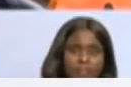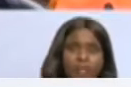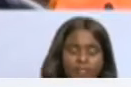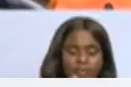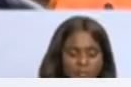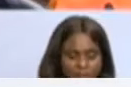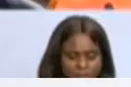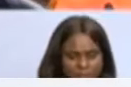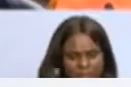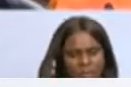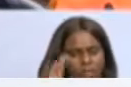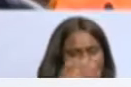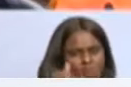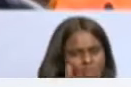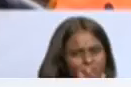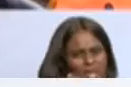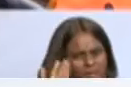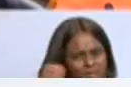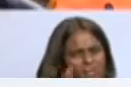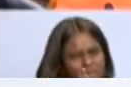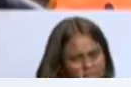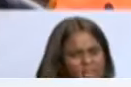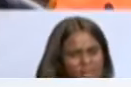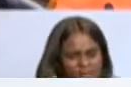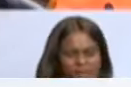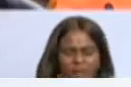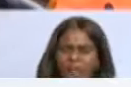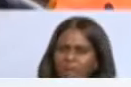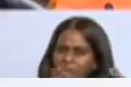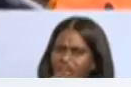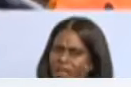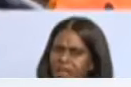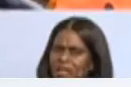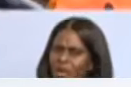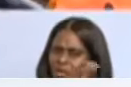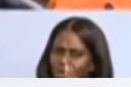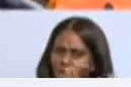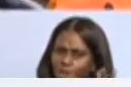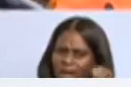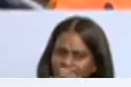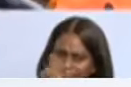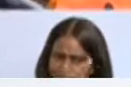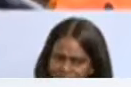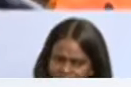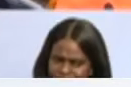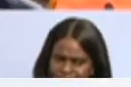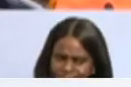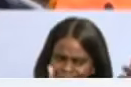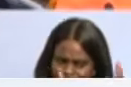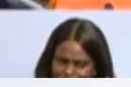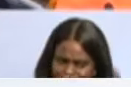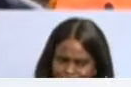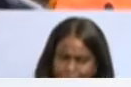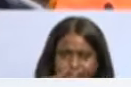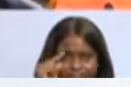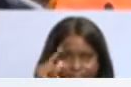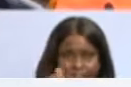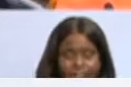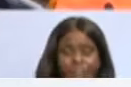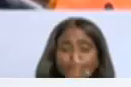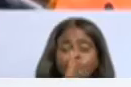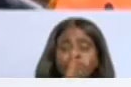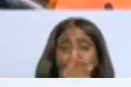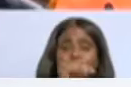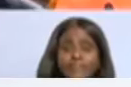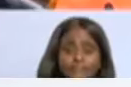the commencement of the high-resolution aerial geophysical survey to explore minerals and groundwater